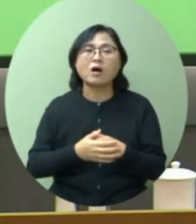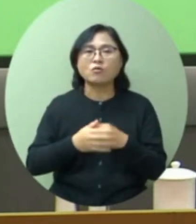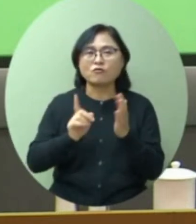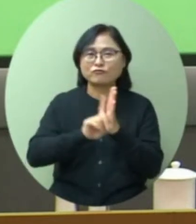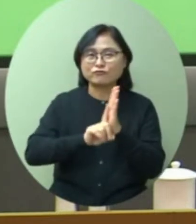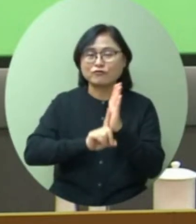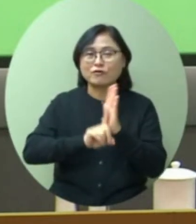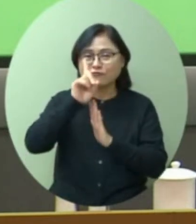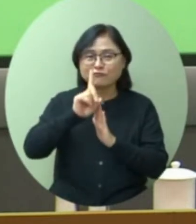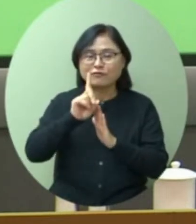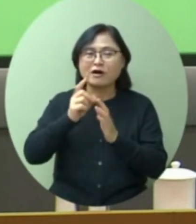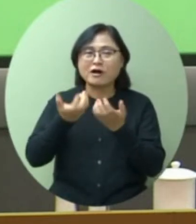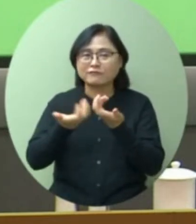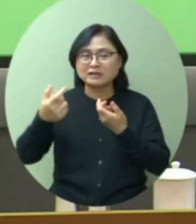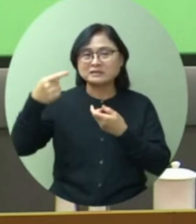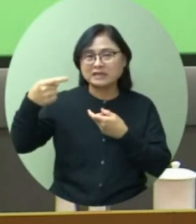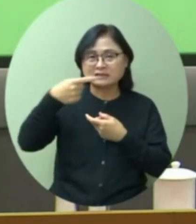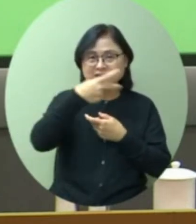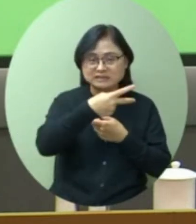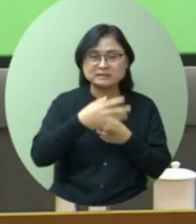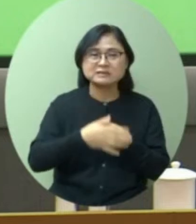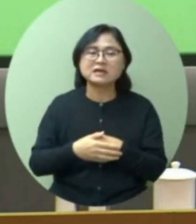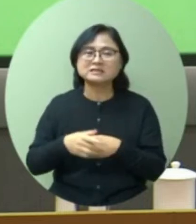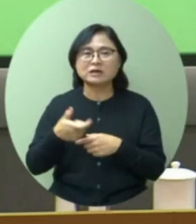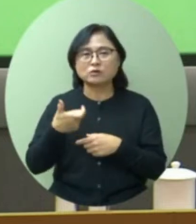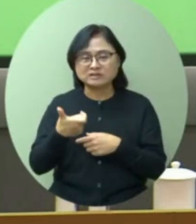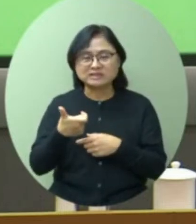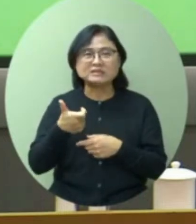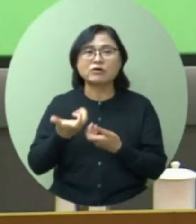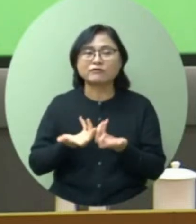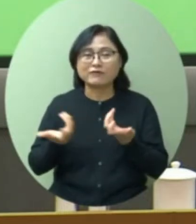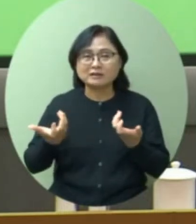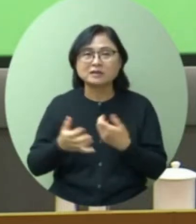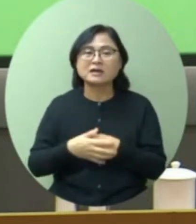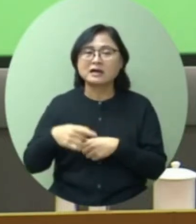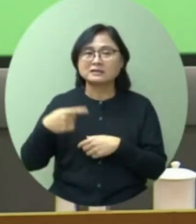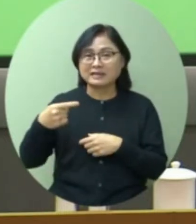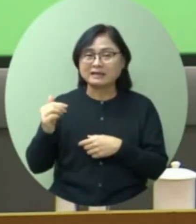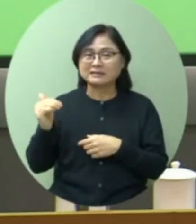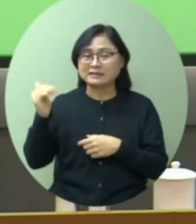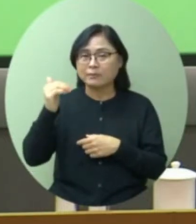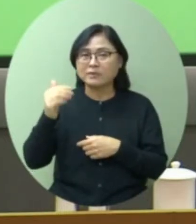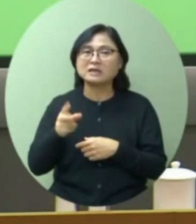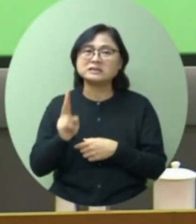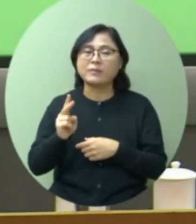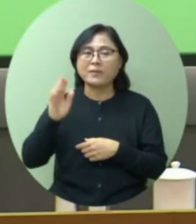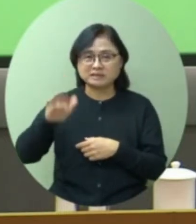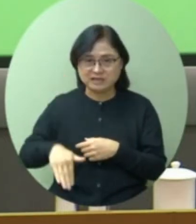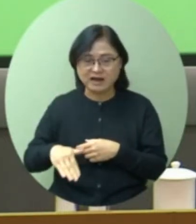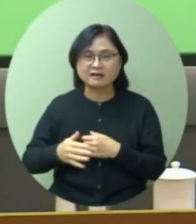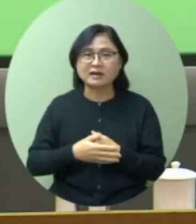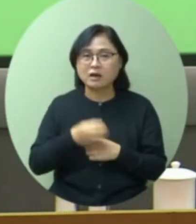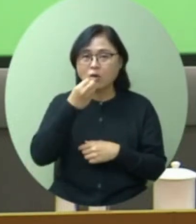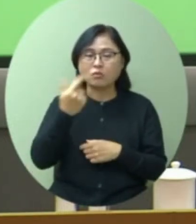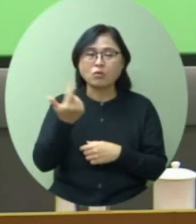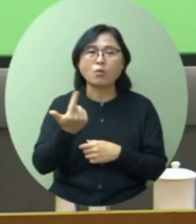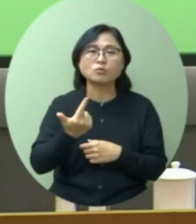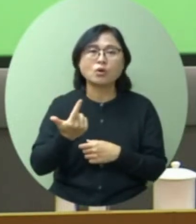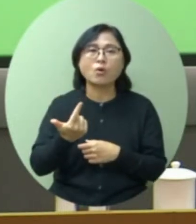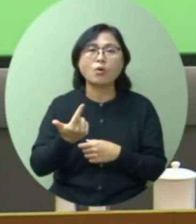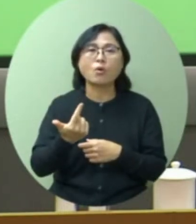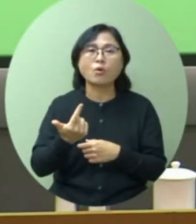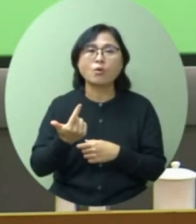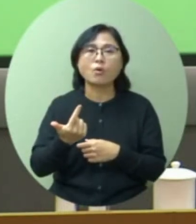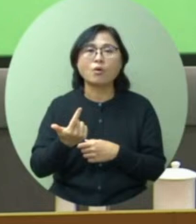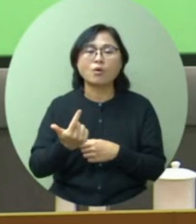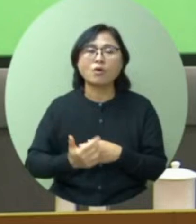We decide that there are two levels of liquor. The first are